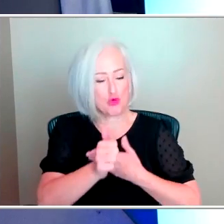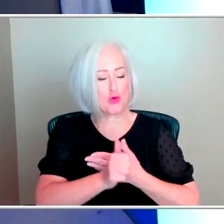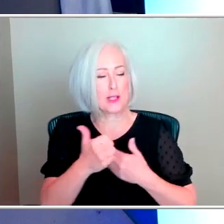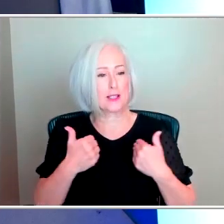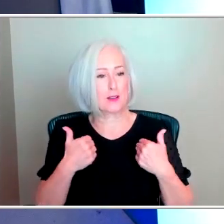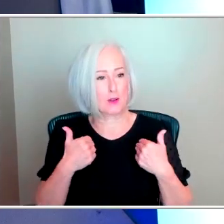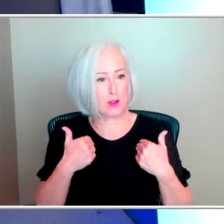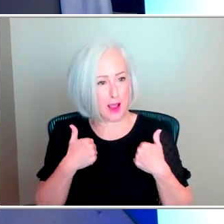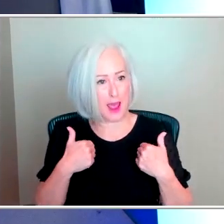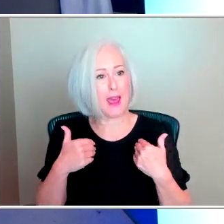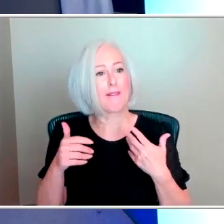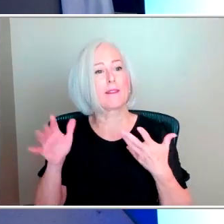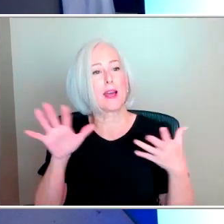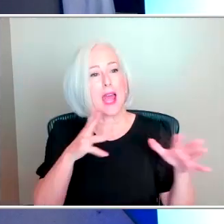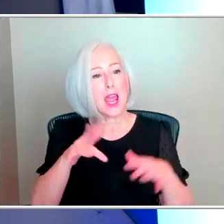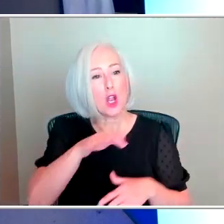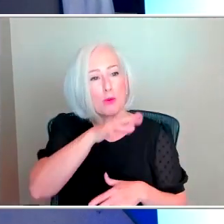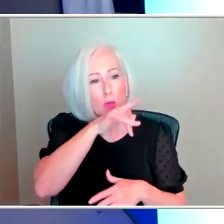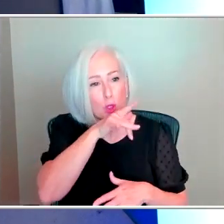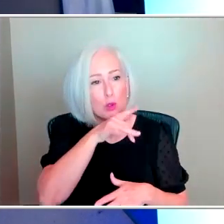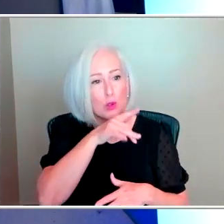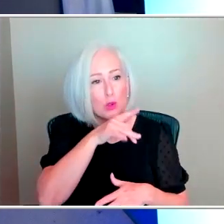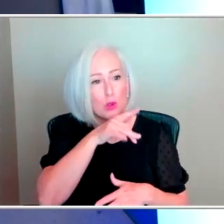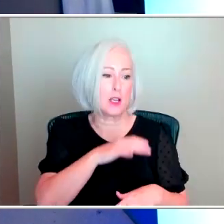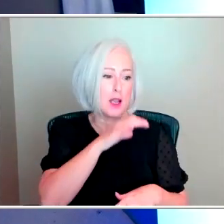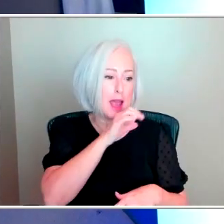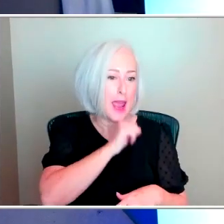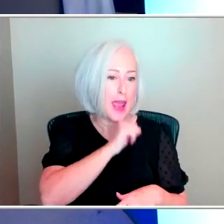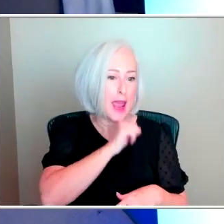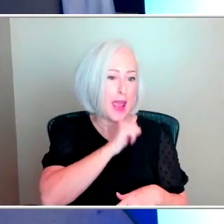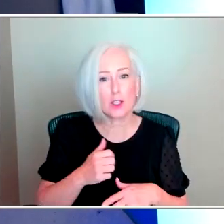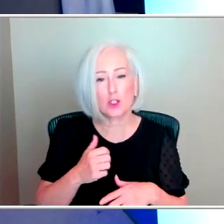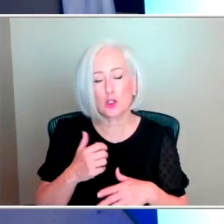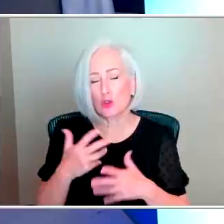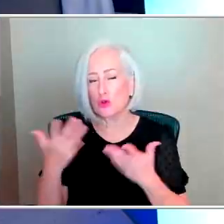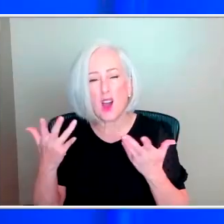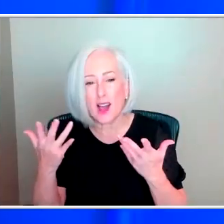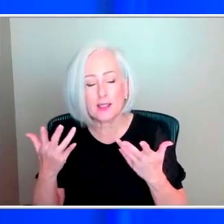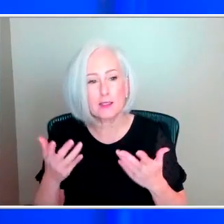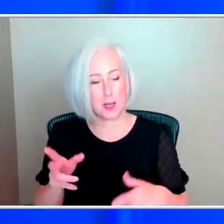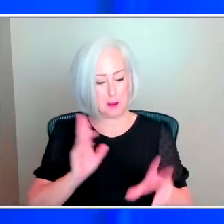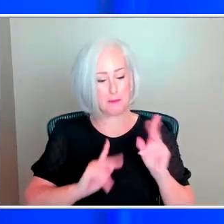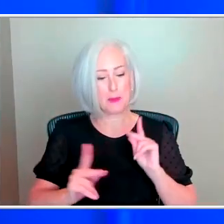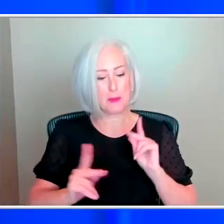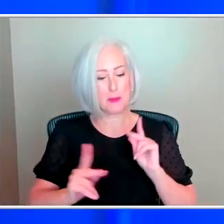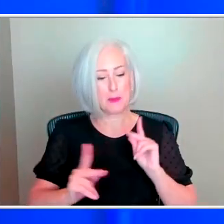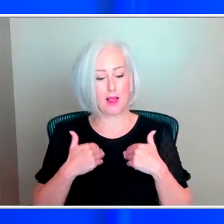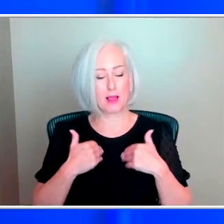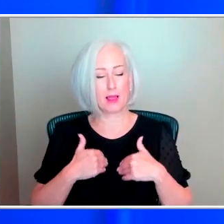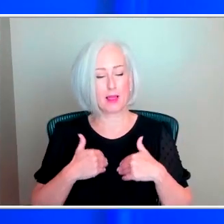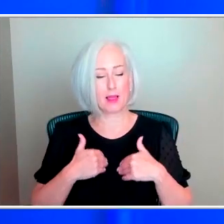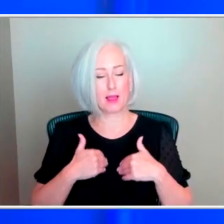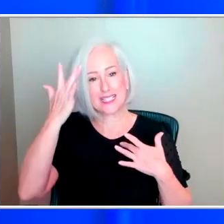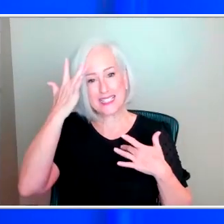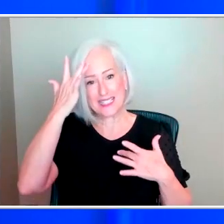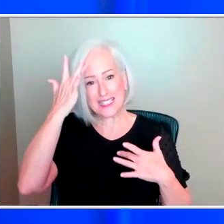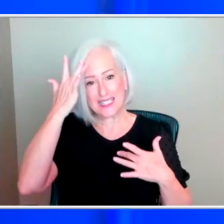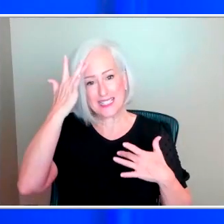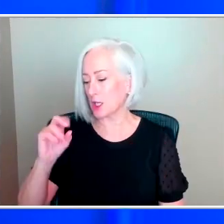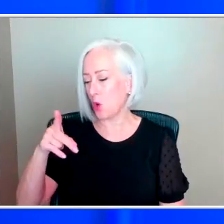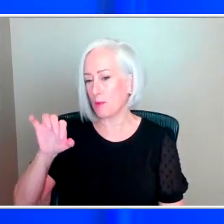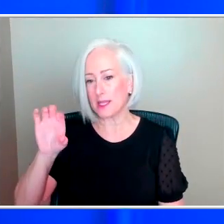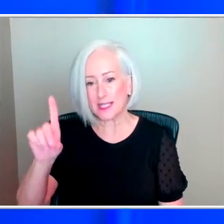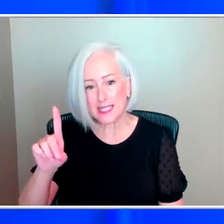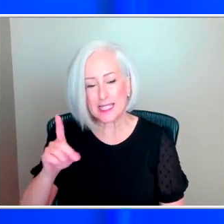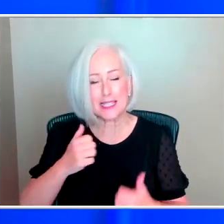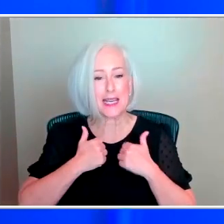conditions, age, any other risk factors, but who's impacted most? People with lung disease, asthma, COPD,